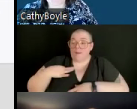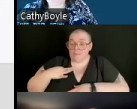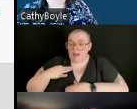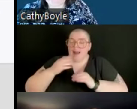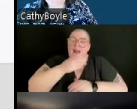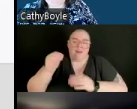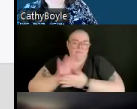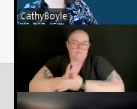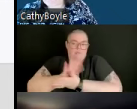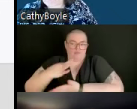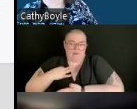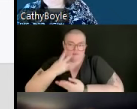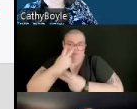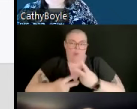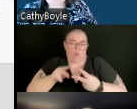paper.